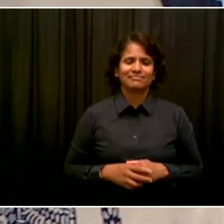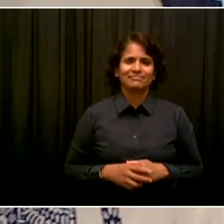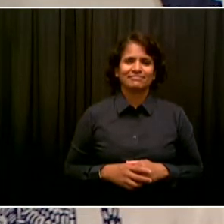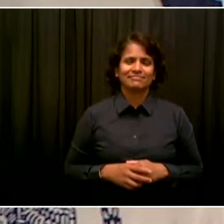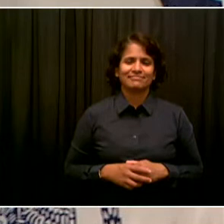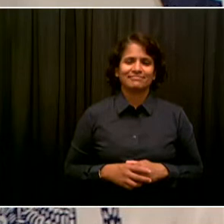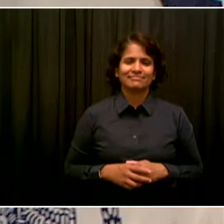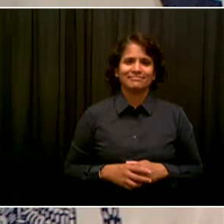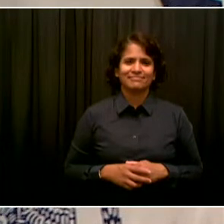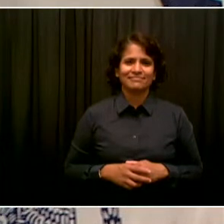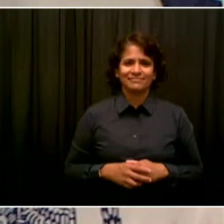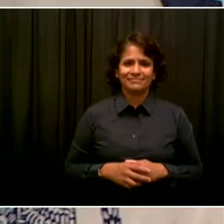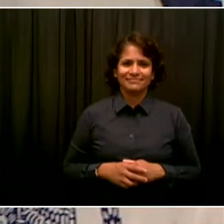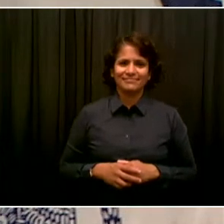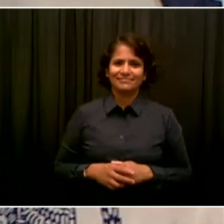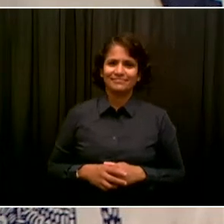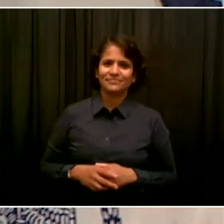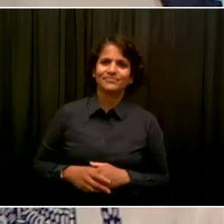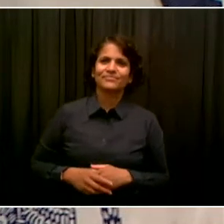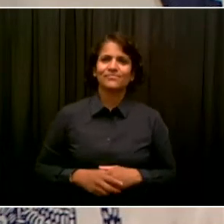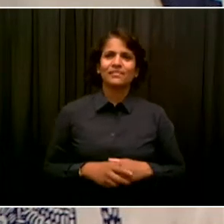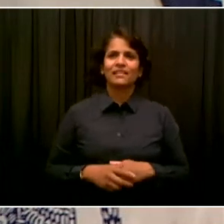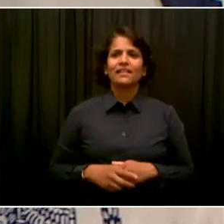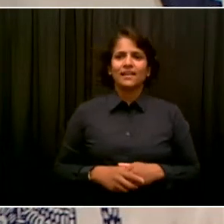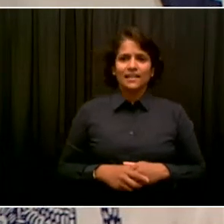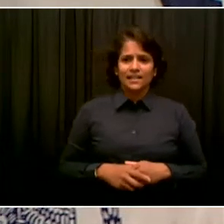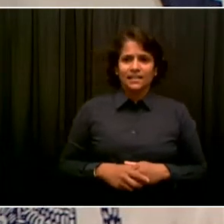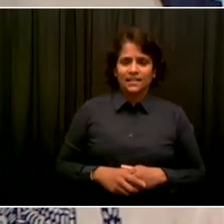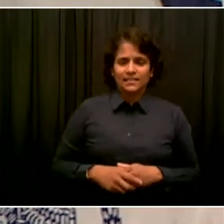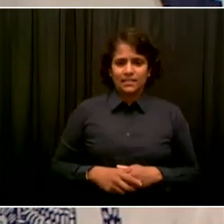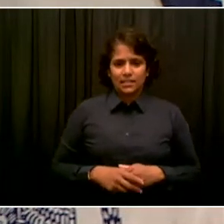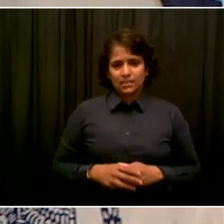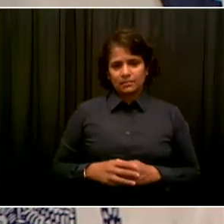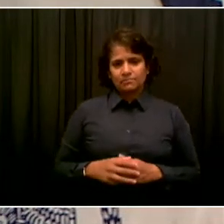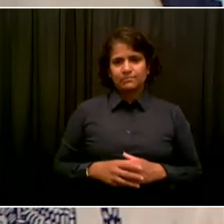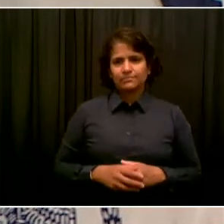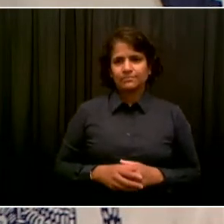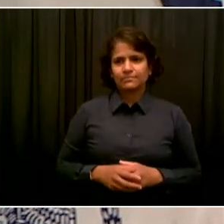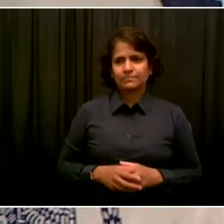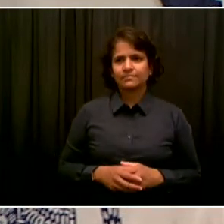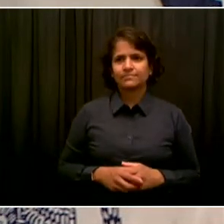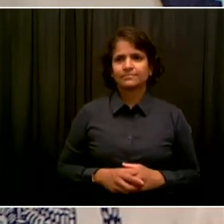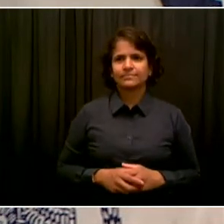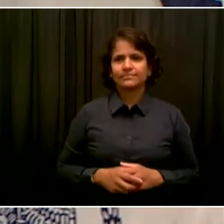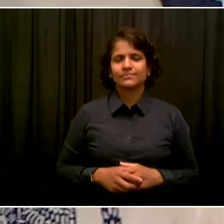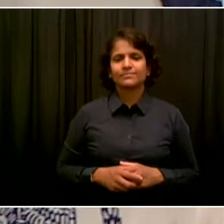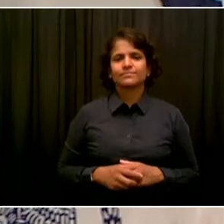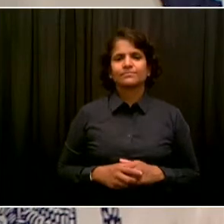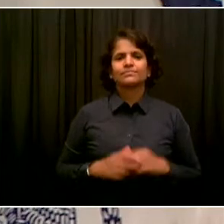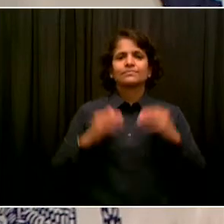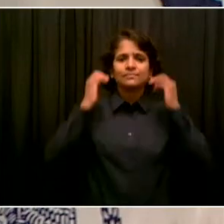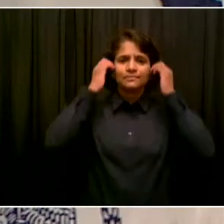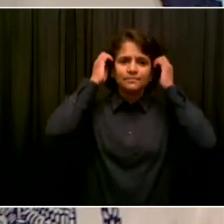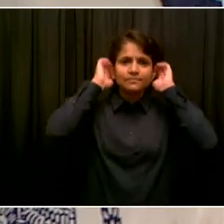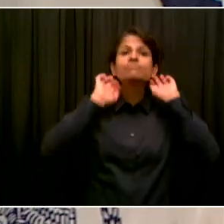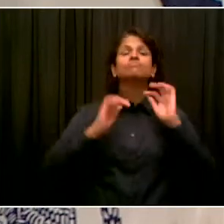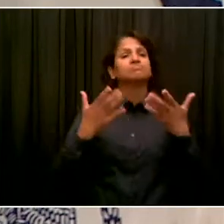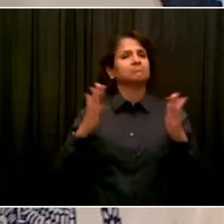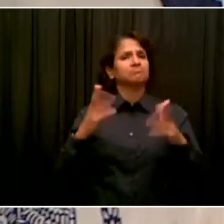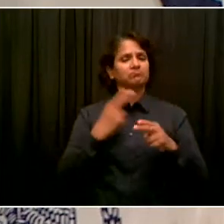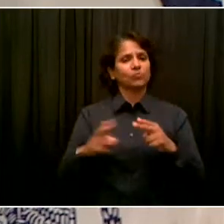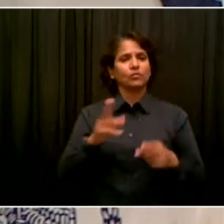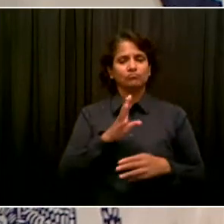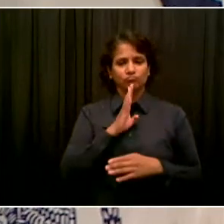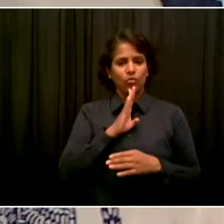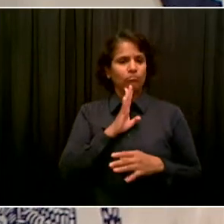pronto. Nosotros estamos preparados para protegerlo a ustedes. With that, let's